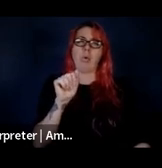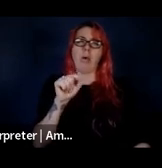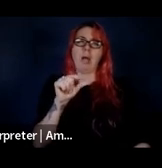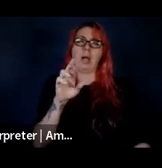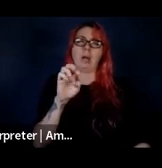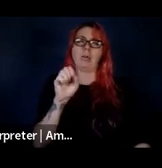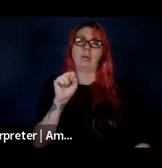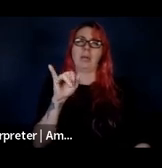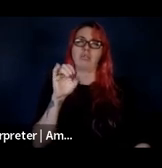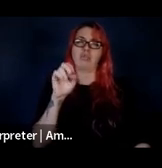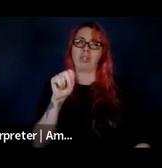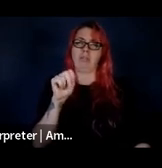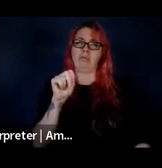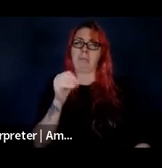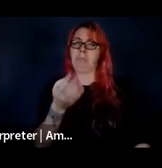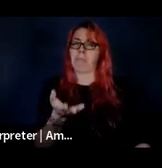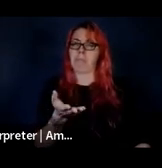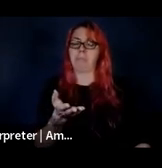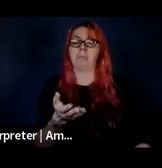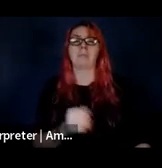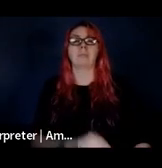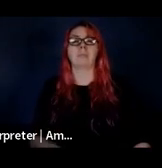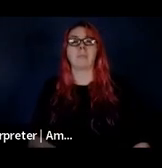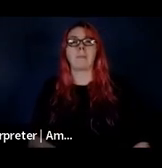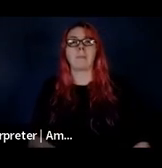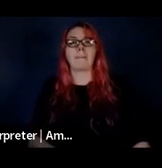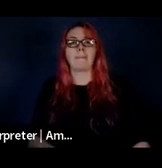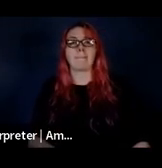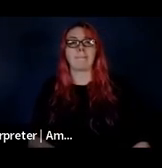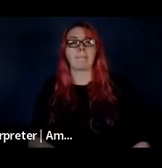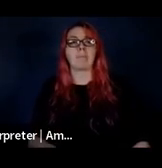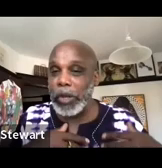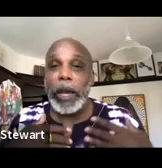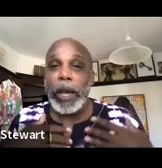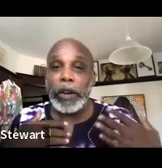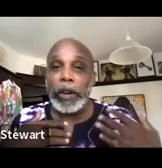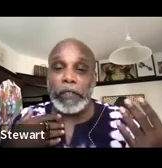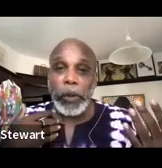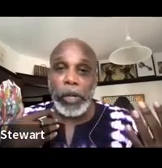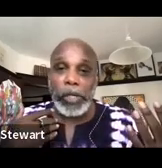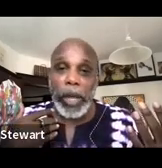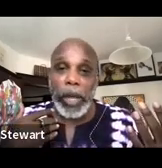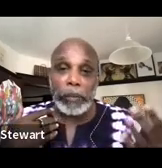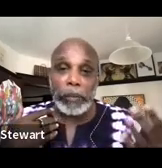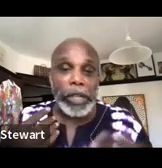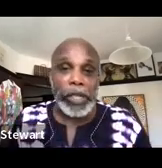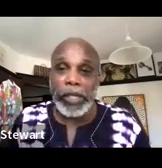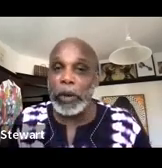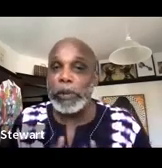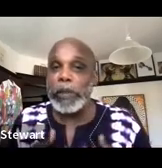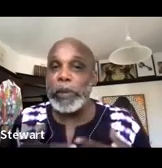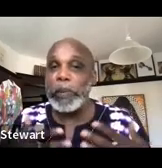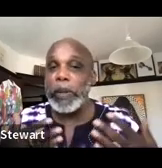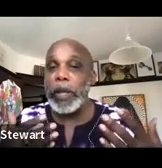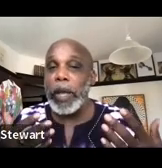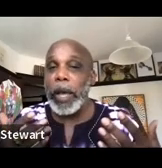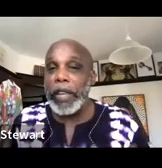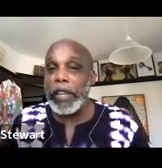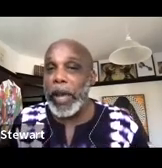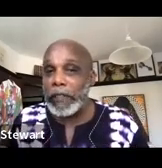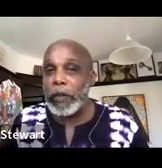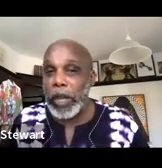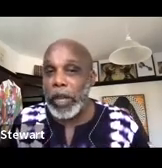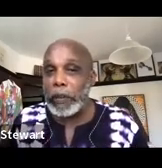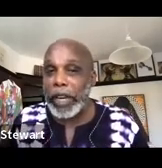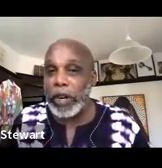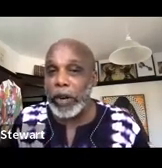heard here earlier was some terms that are sort of, stereotypical or reinforce prejudices about groups of people. And